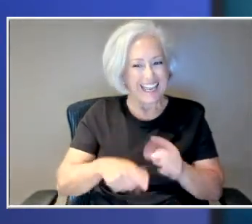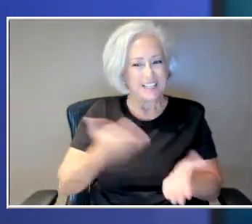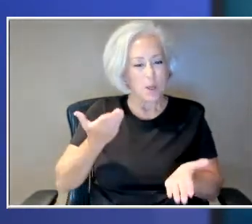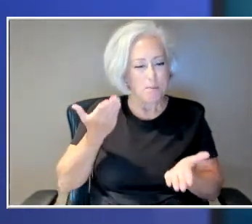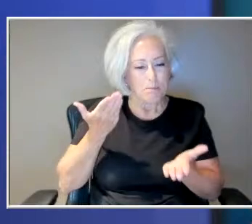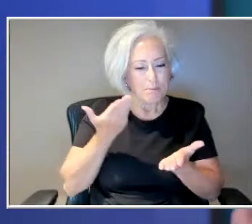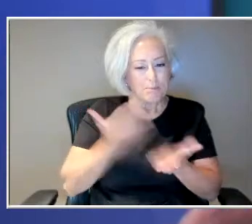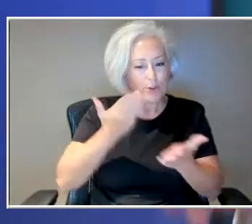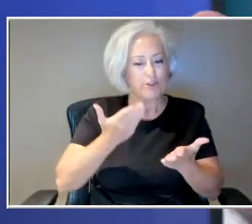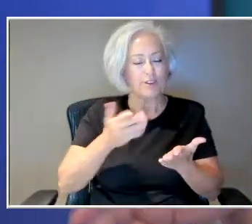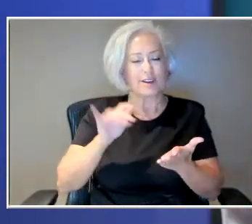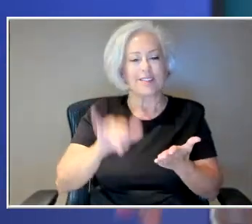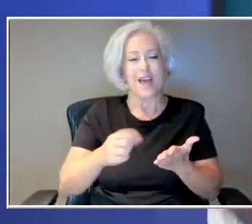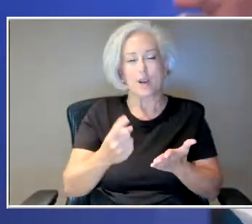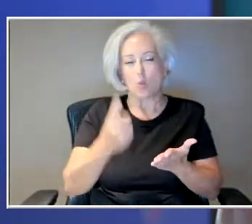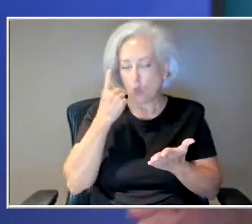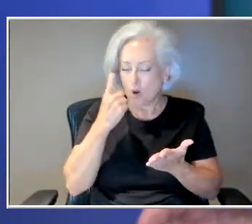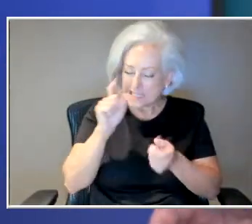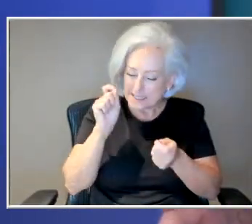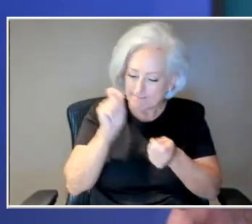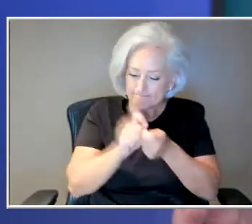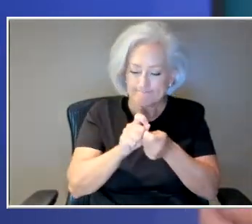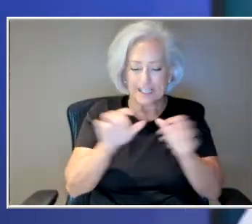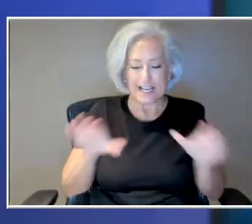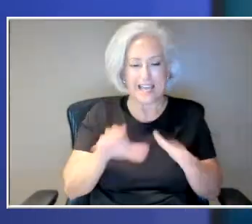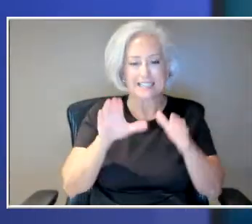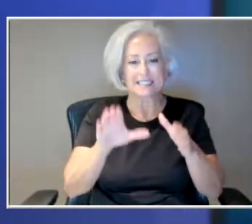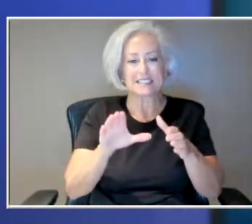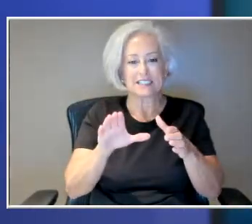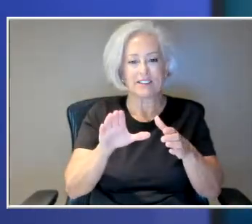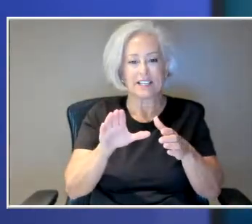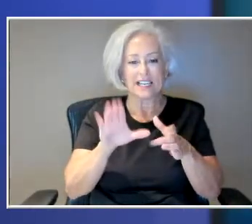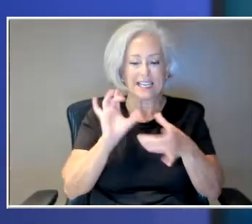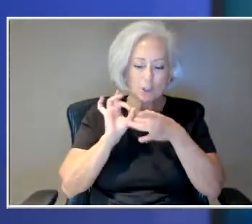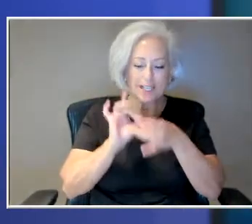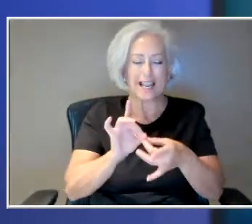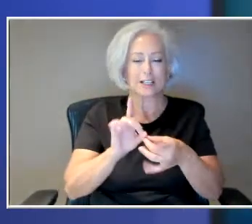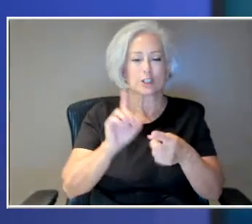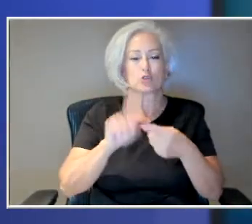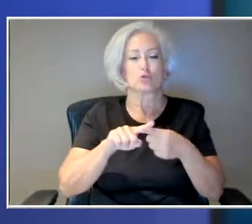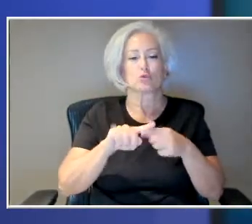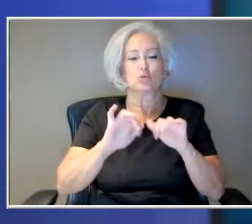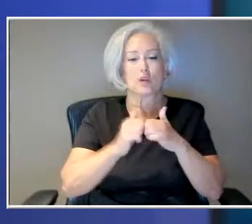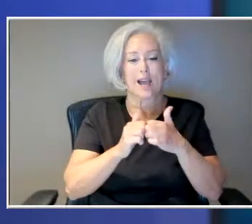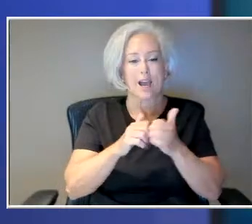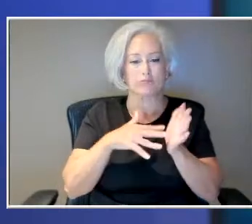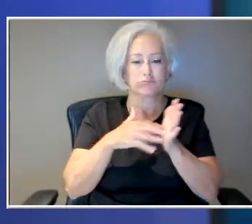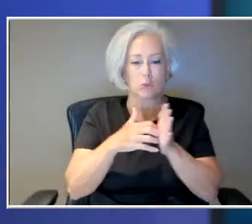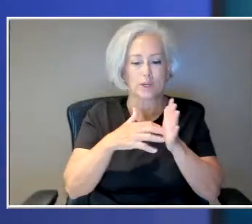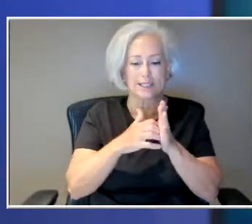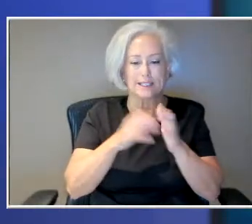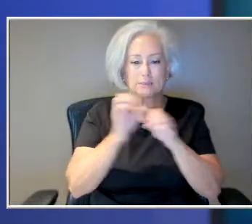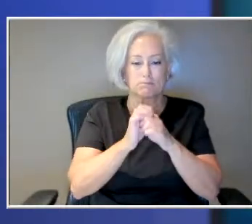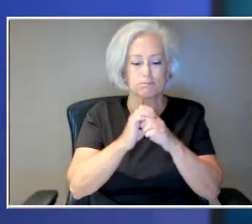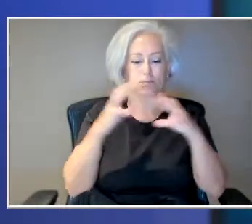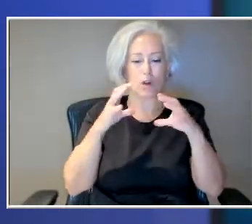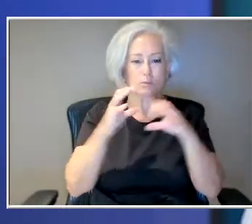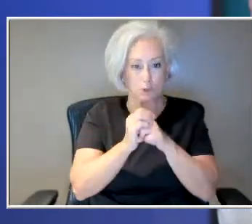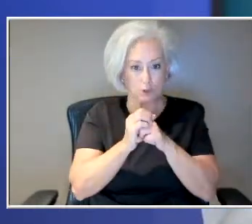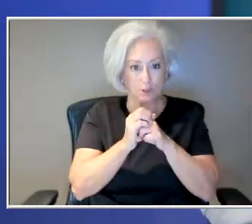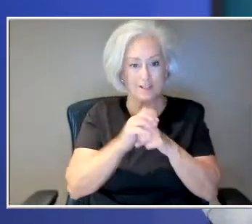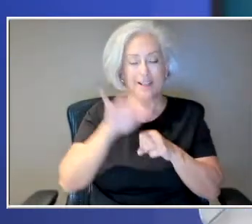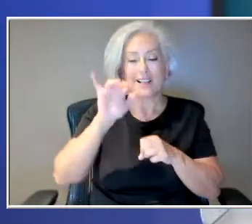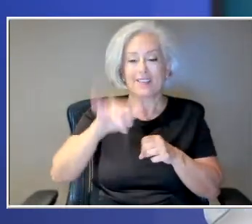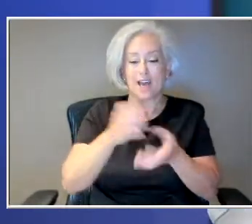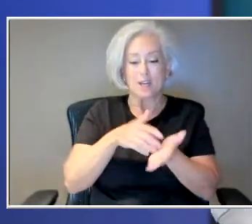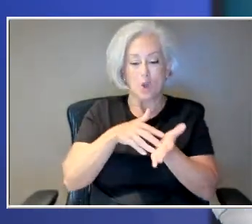has a direct relationship to aneurysm rupturing. Aneurysms, this weakness on the blood vessel wall, will rupture